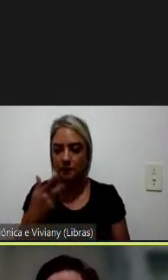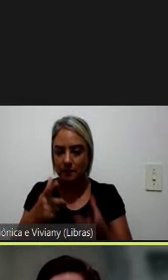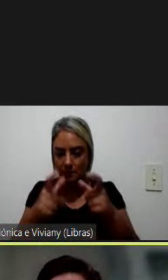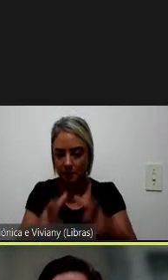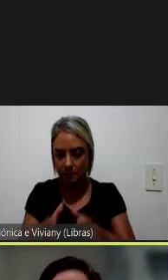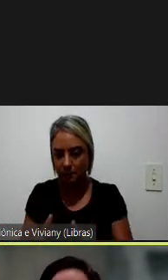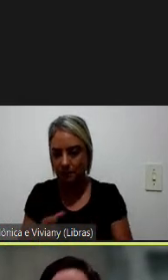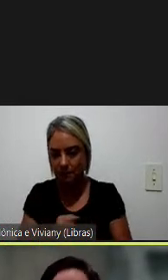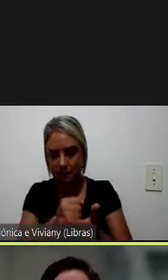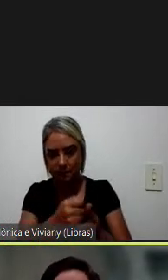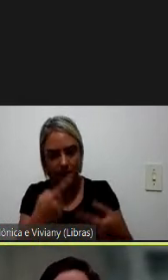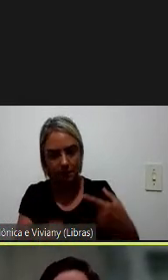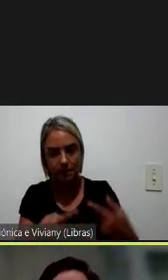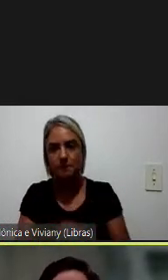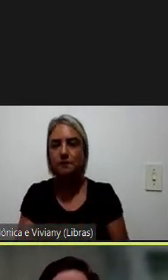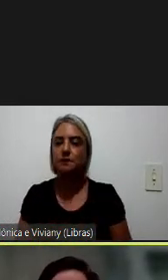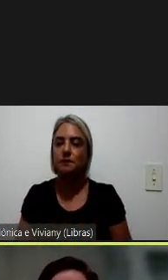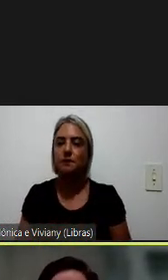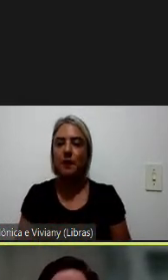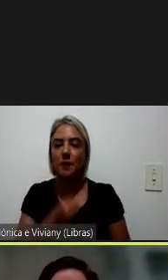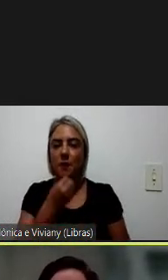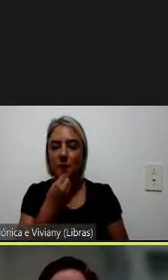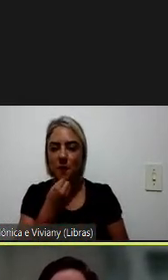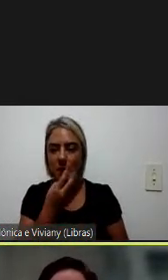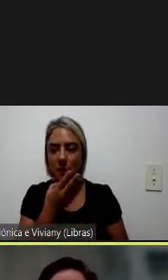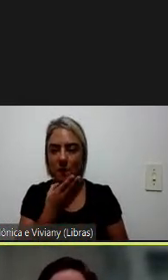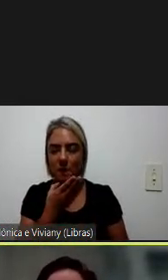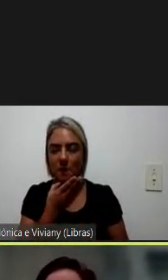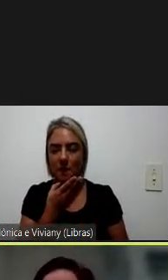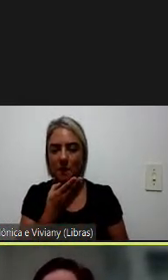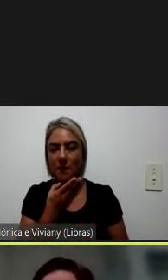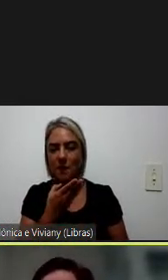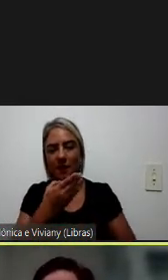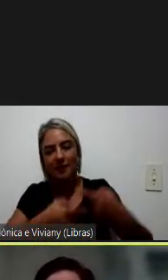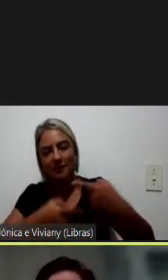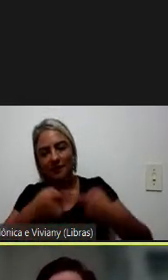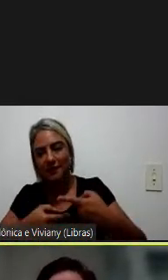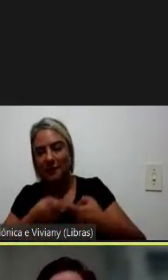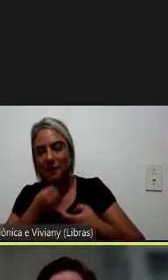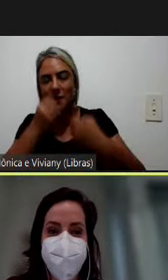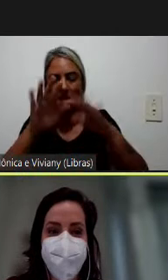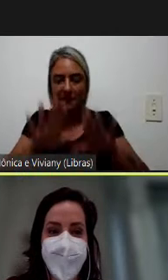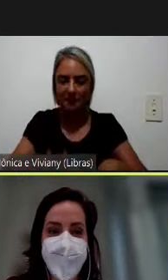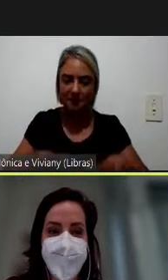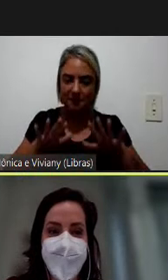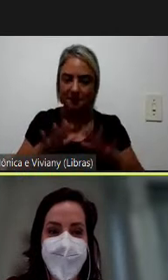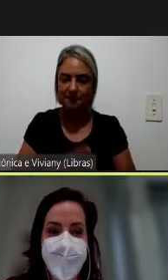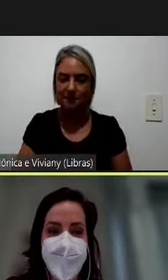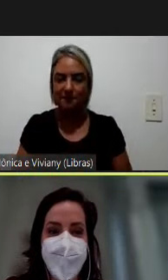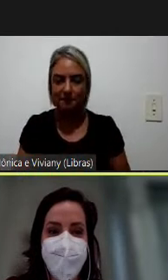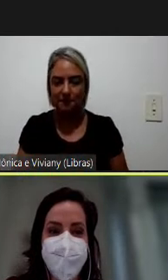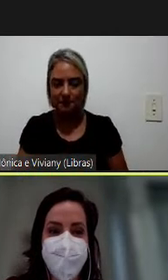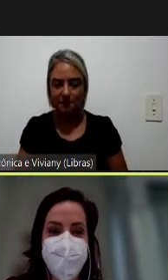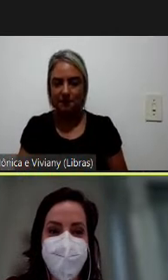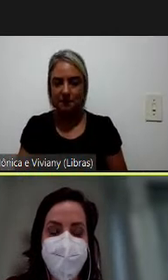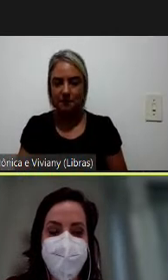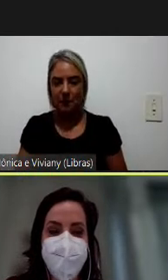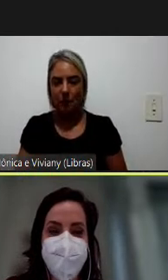public policy and to support this debate. So I wish you all a good debate and a good event.